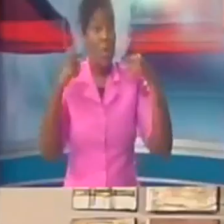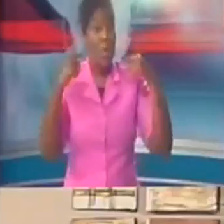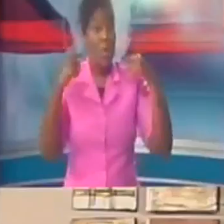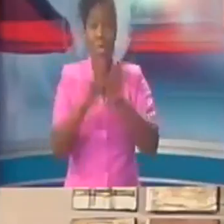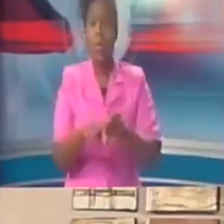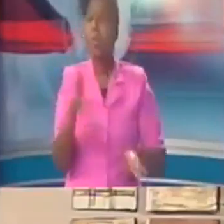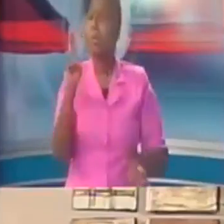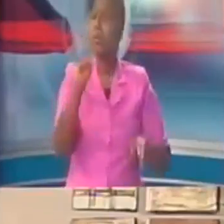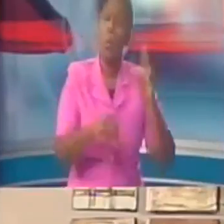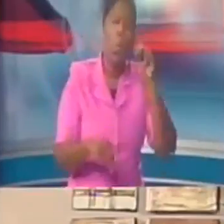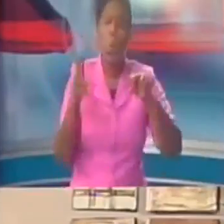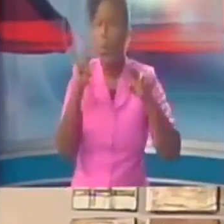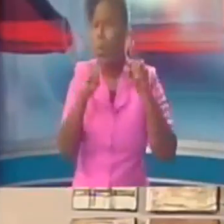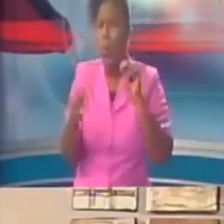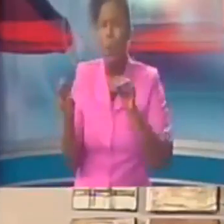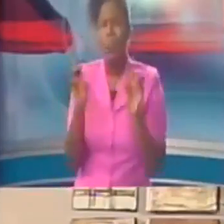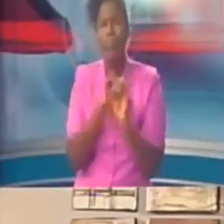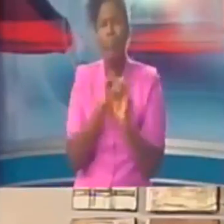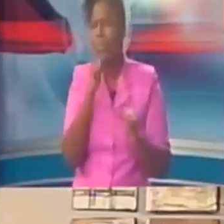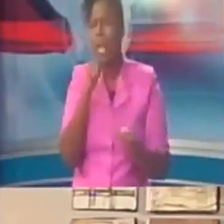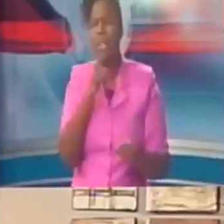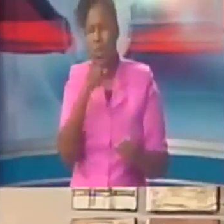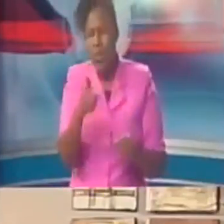ignore that social media post.